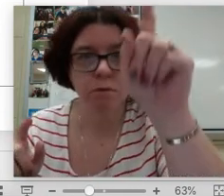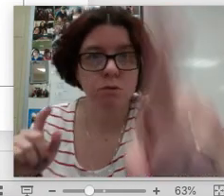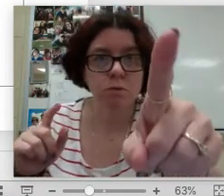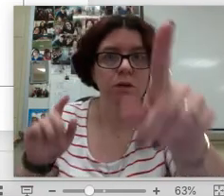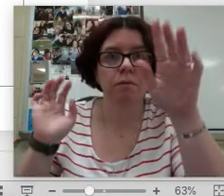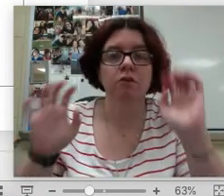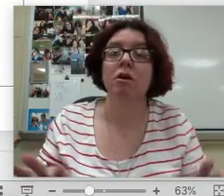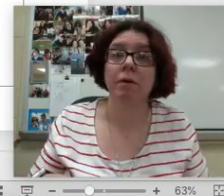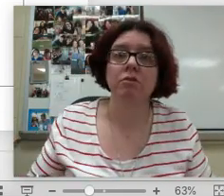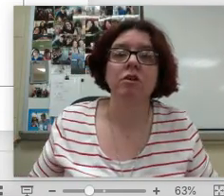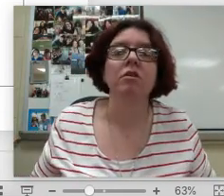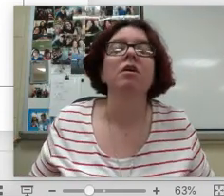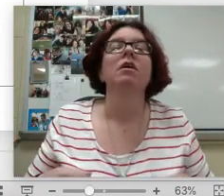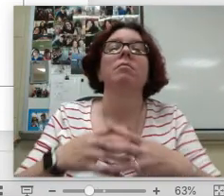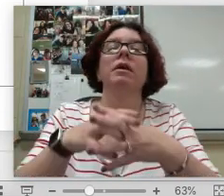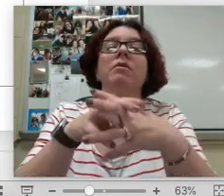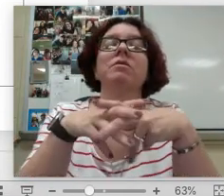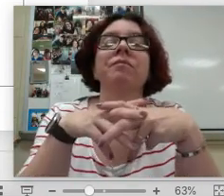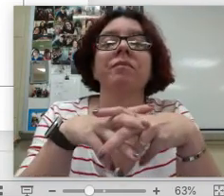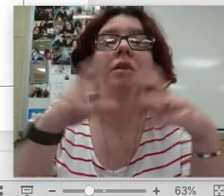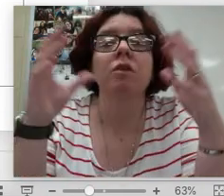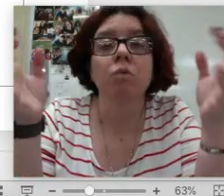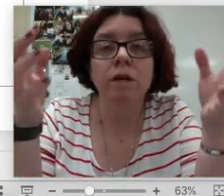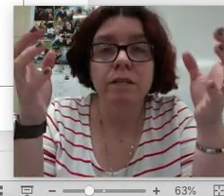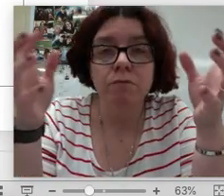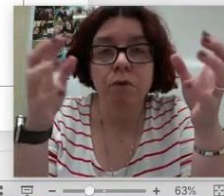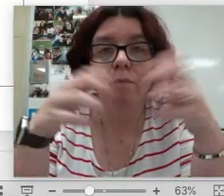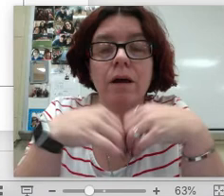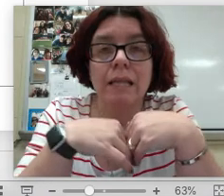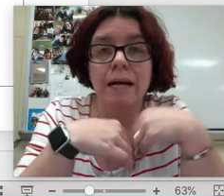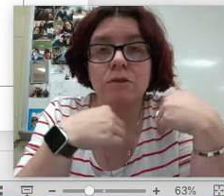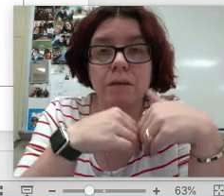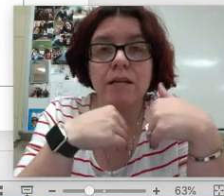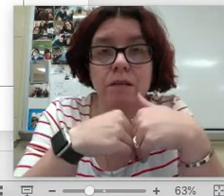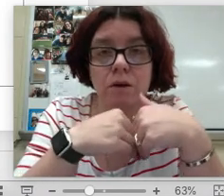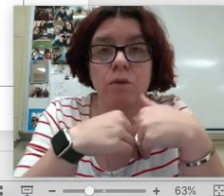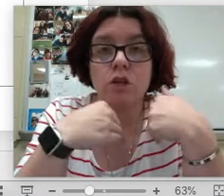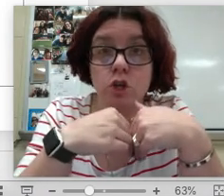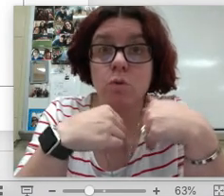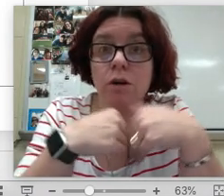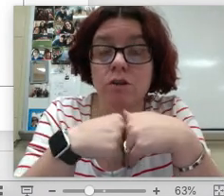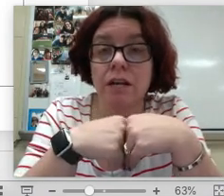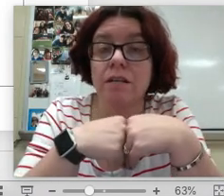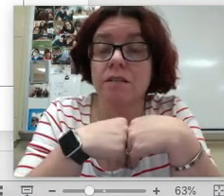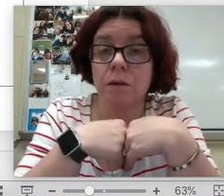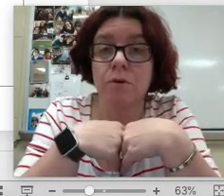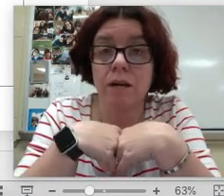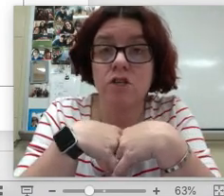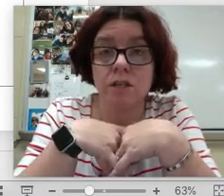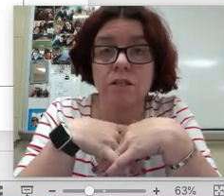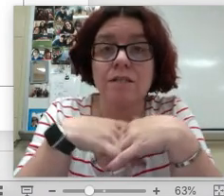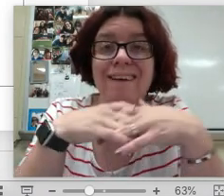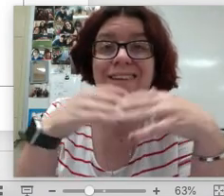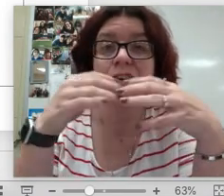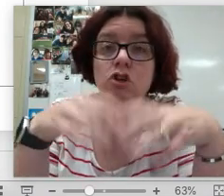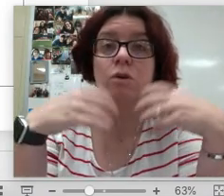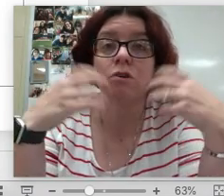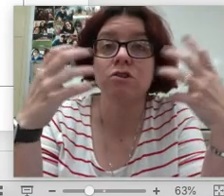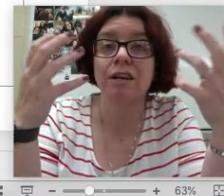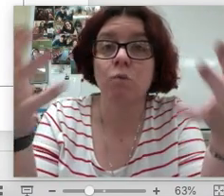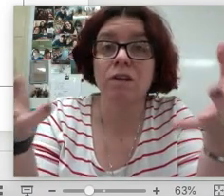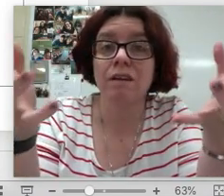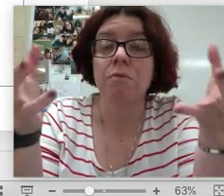down here, but I'm supposed to be looking up there, so I apologize. But anyways, the written format allows me to know that you understand it's a WH sentence and that